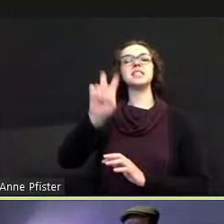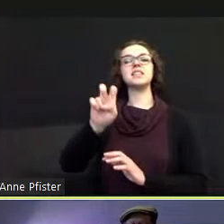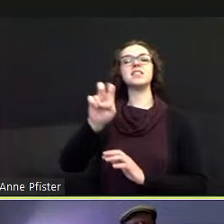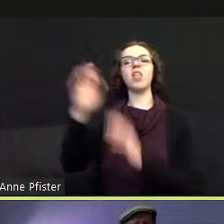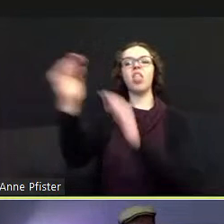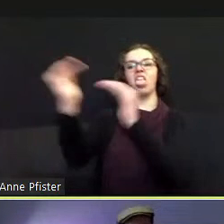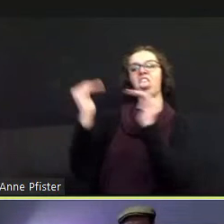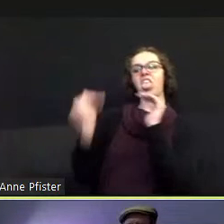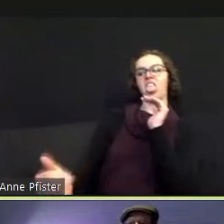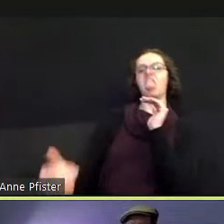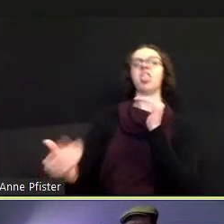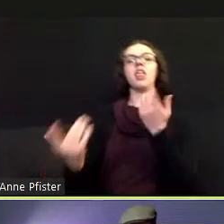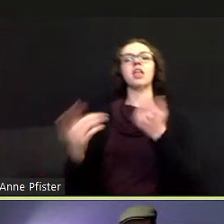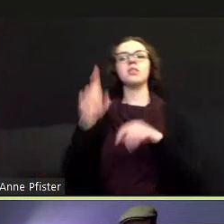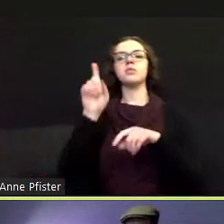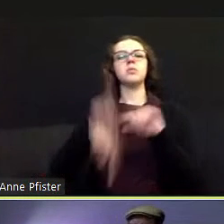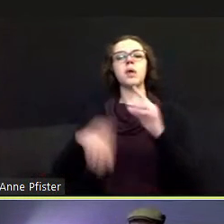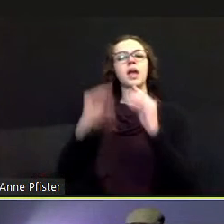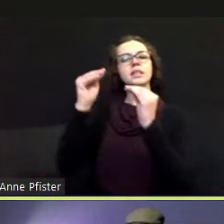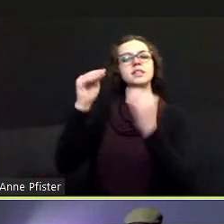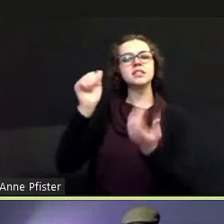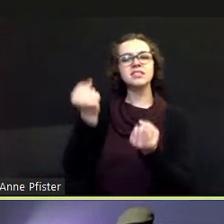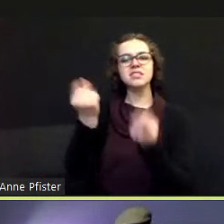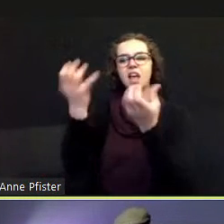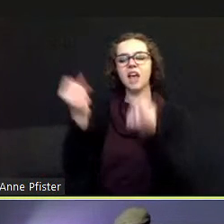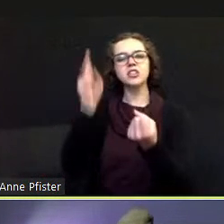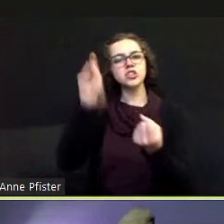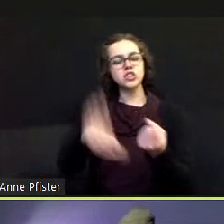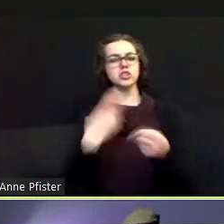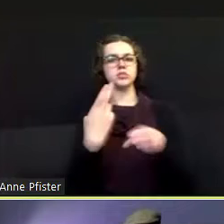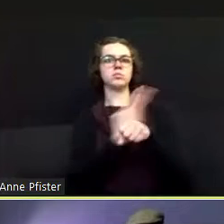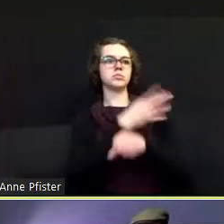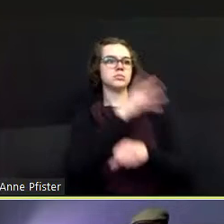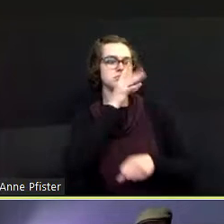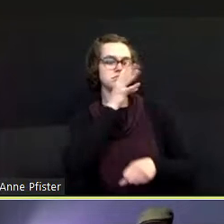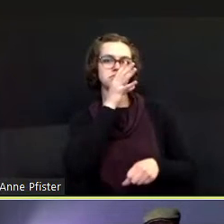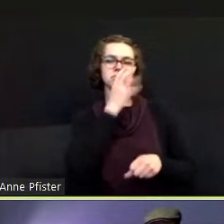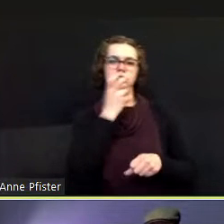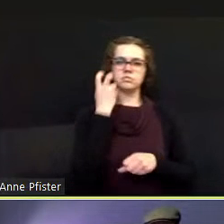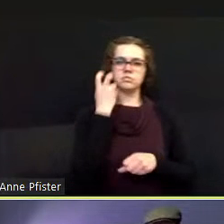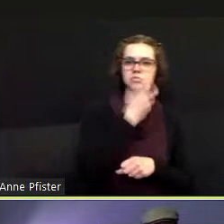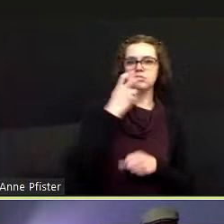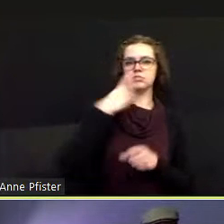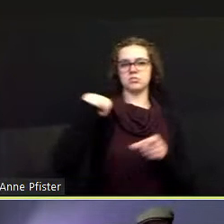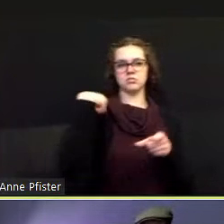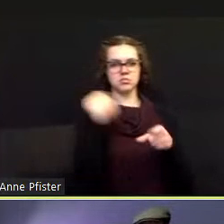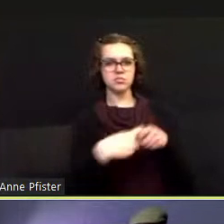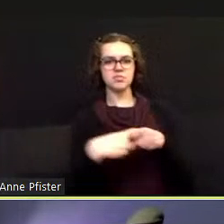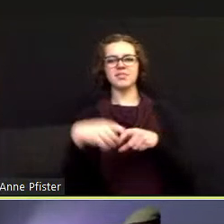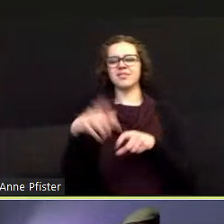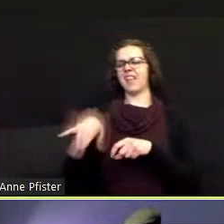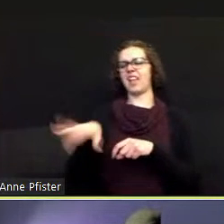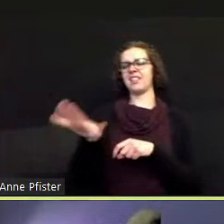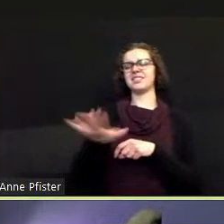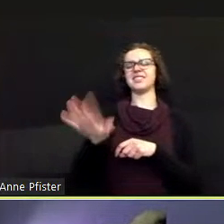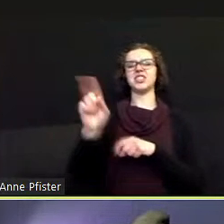stuff. They should be using Spanish and lip reading, because that stuff is just mimigas, mine.